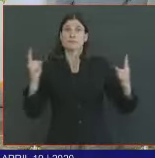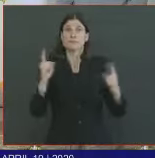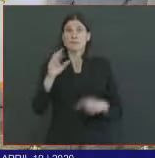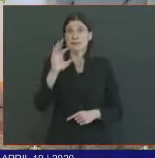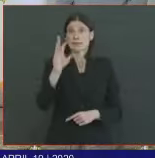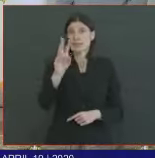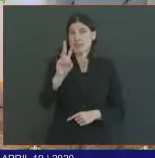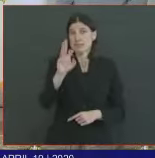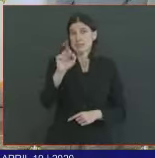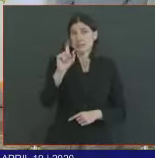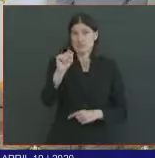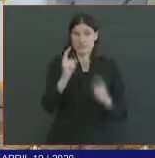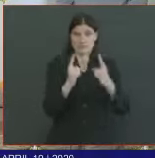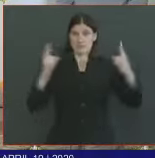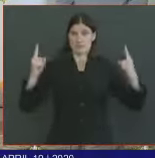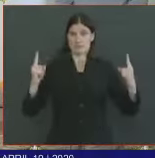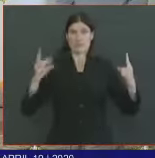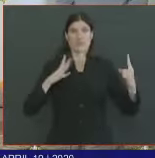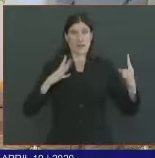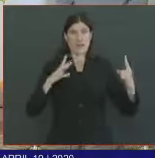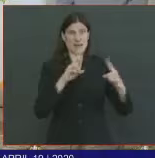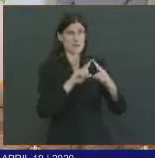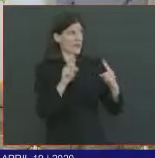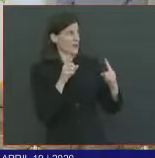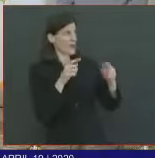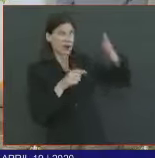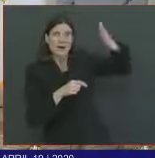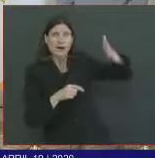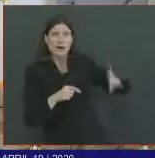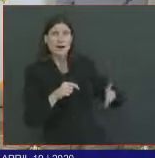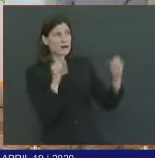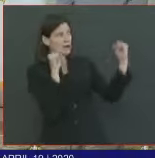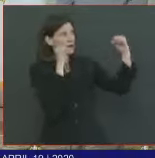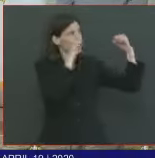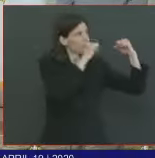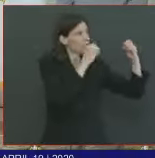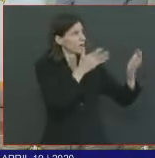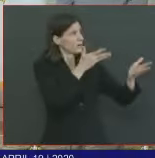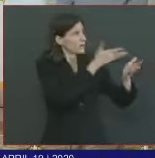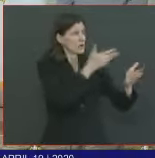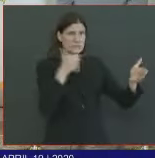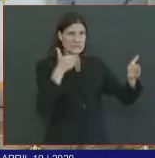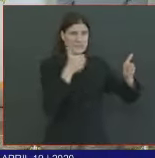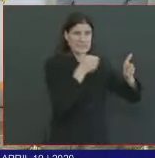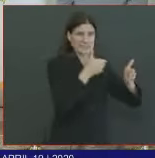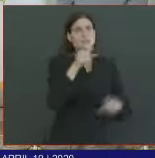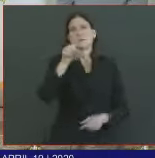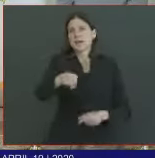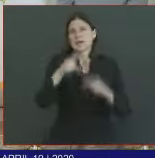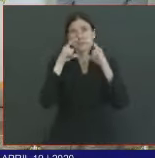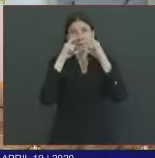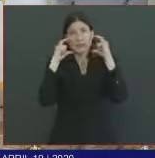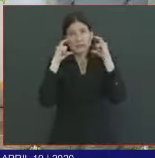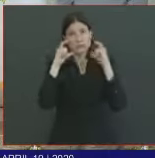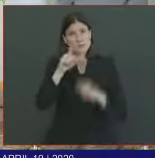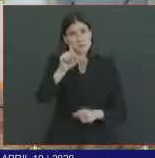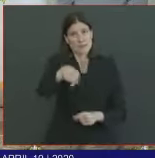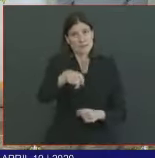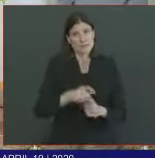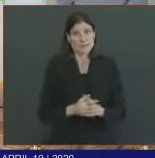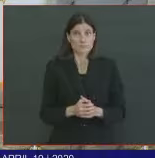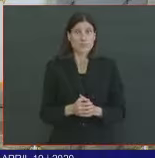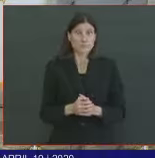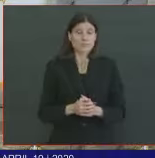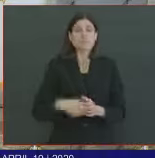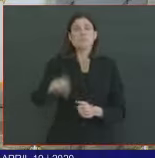cloth mask will not protect you from getting the disease, but it will go a long way towards